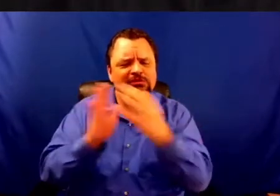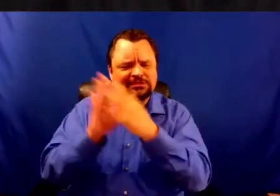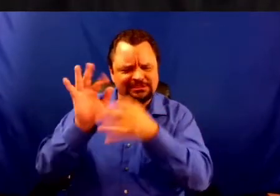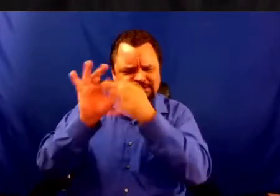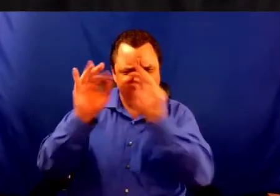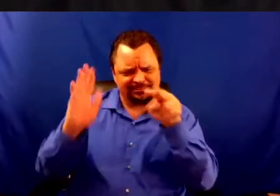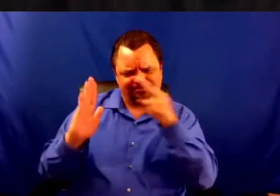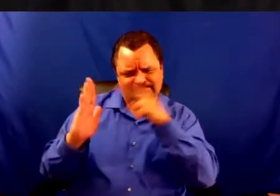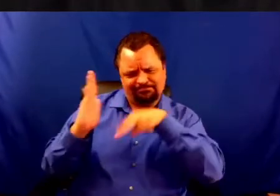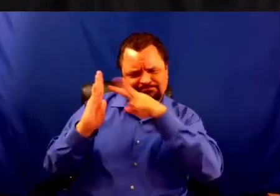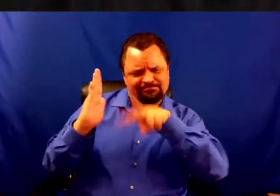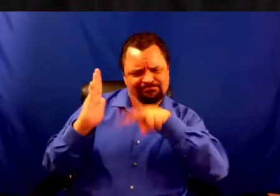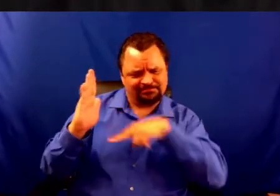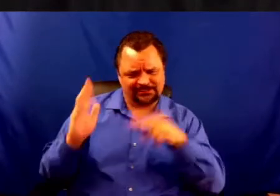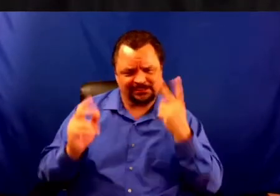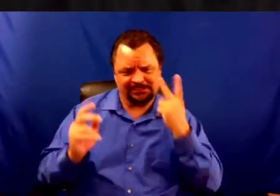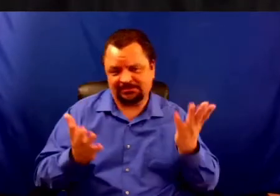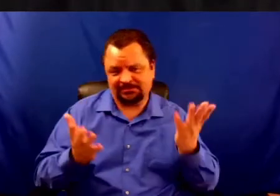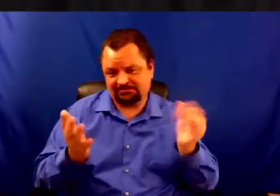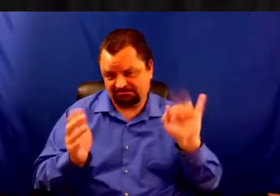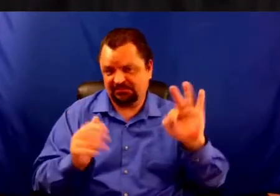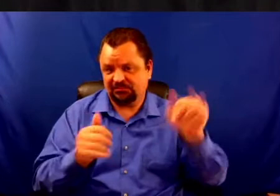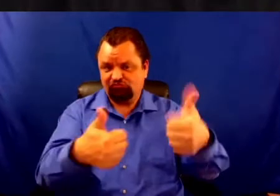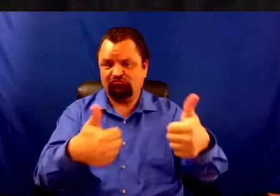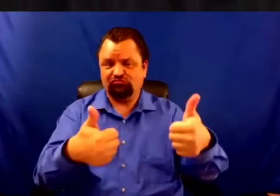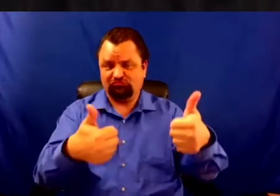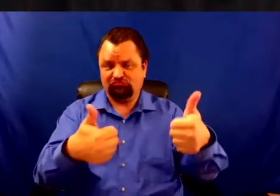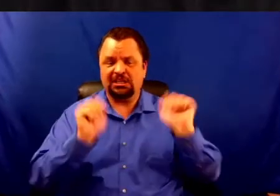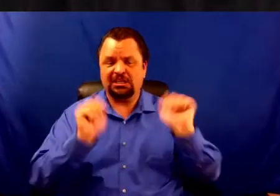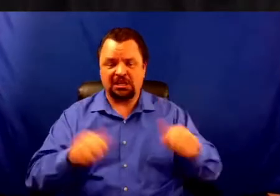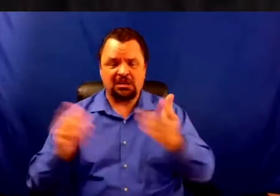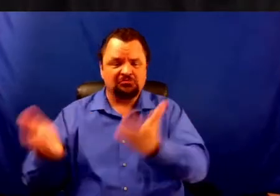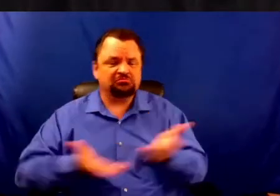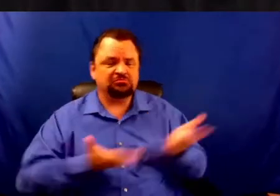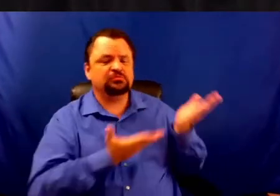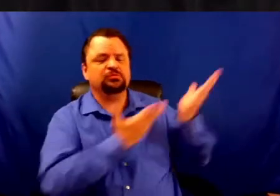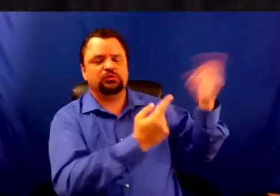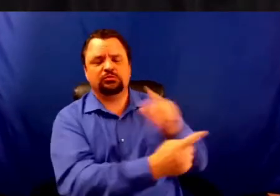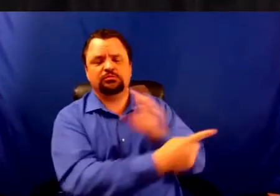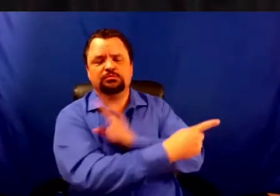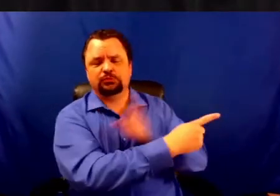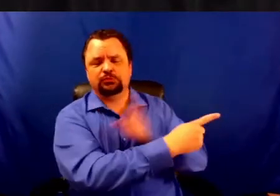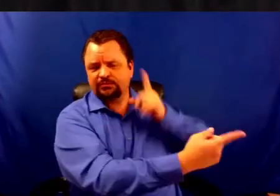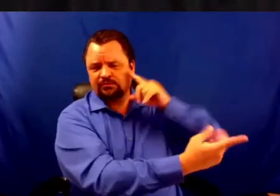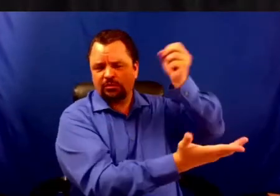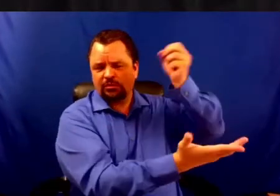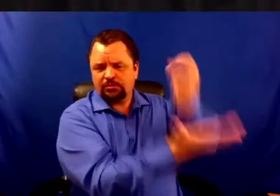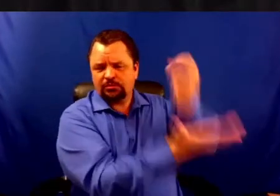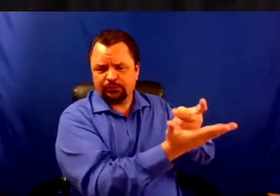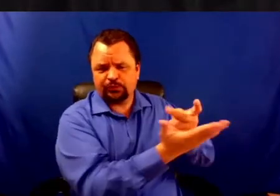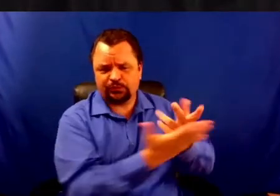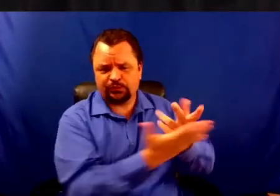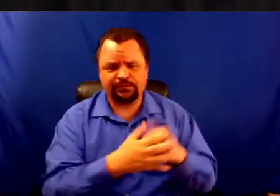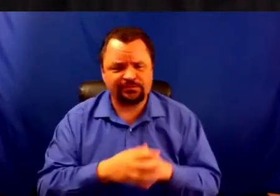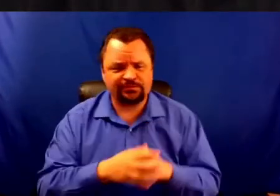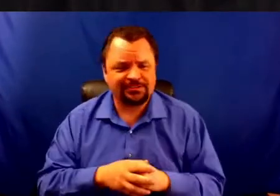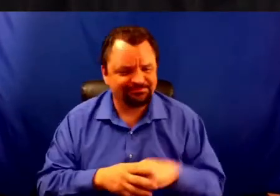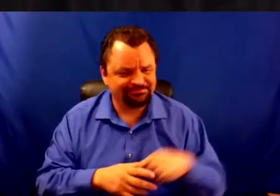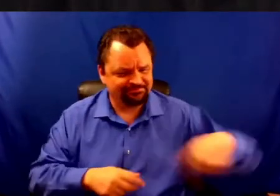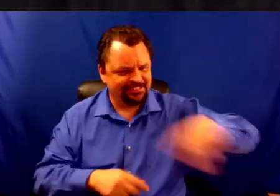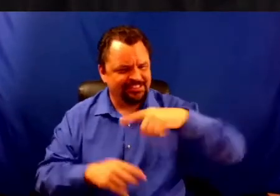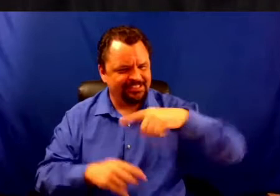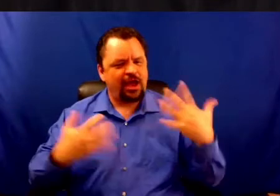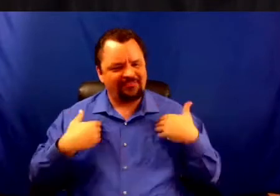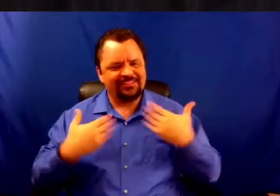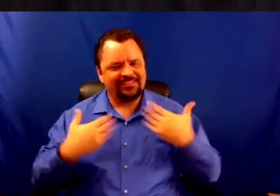looks good, we can take it to the board for a vote. Okay? We have a thank